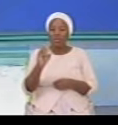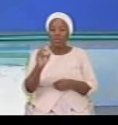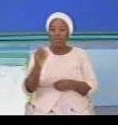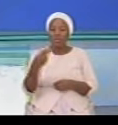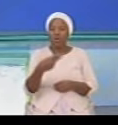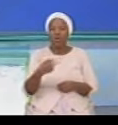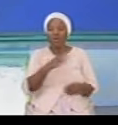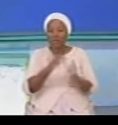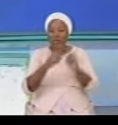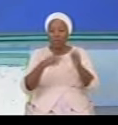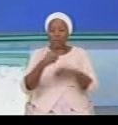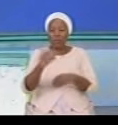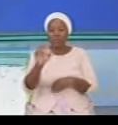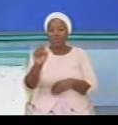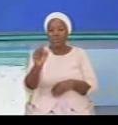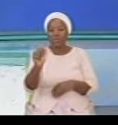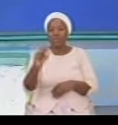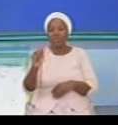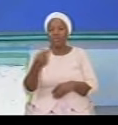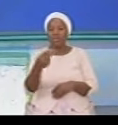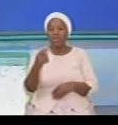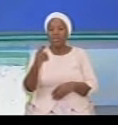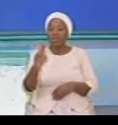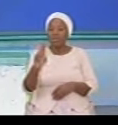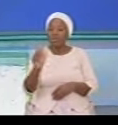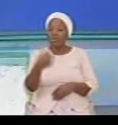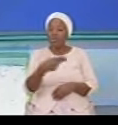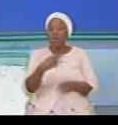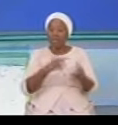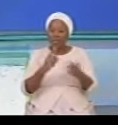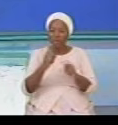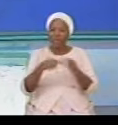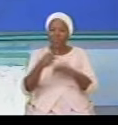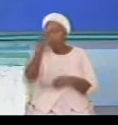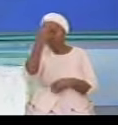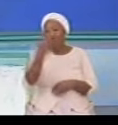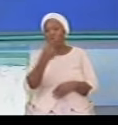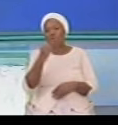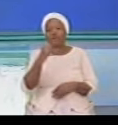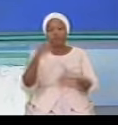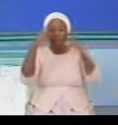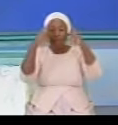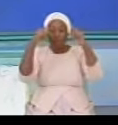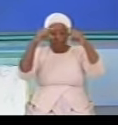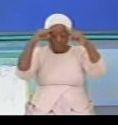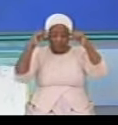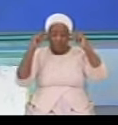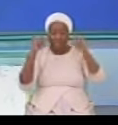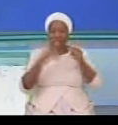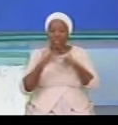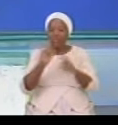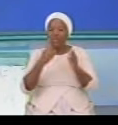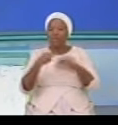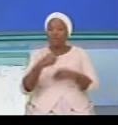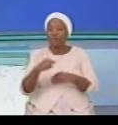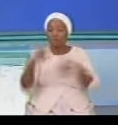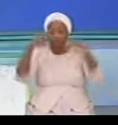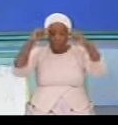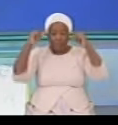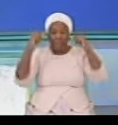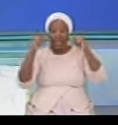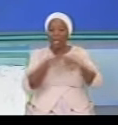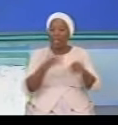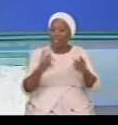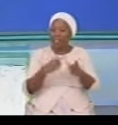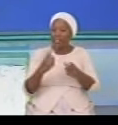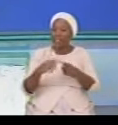talking about Sarah. It's been talking about the parents of Moses. It's been talking about Moses. And then